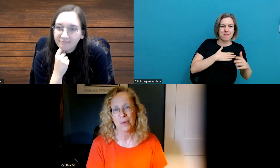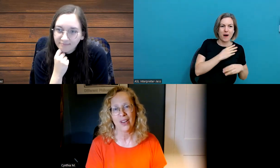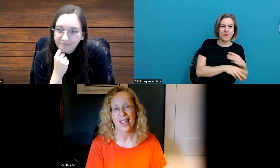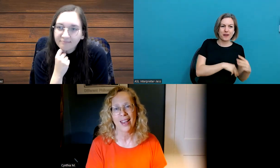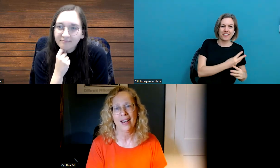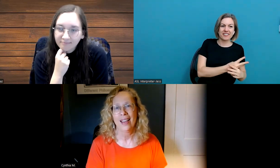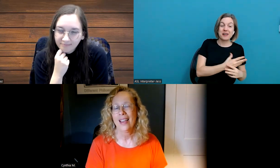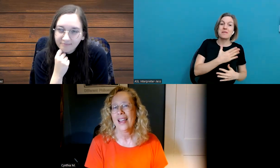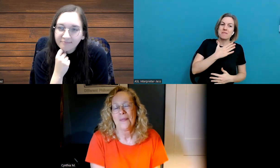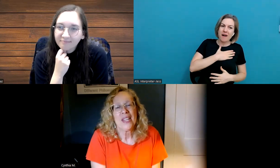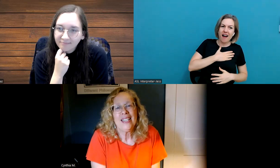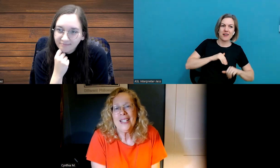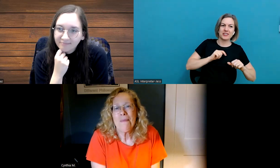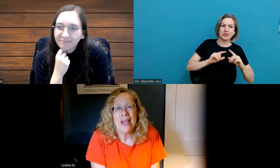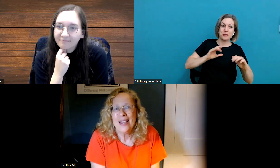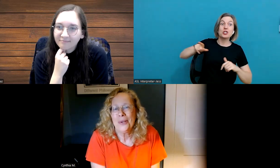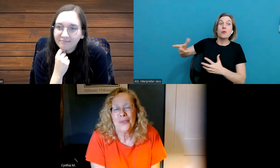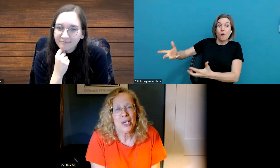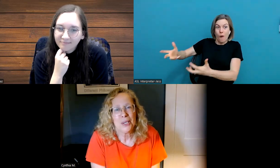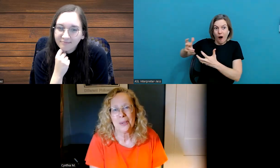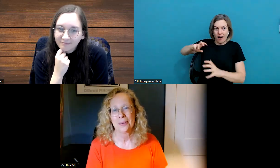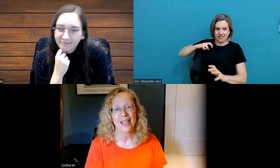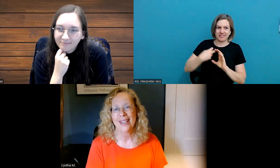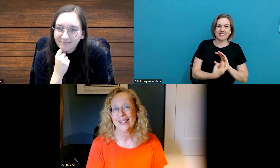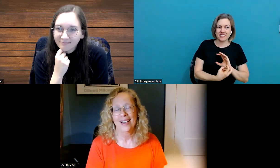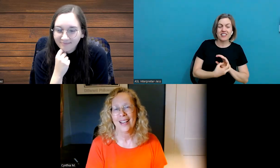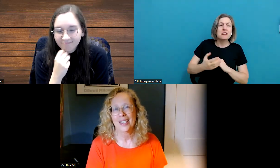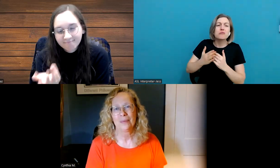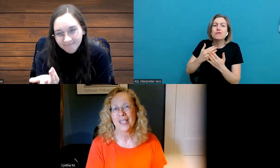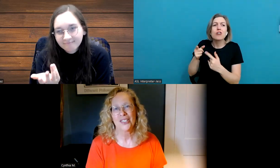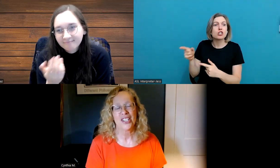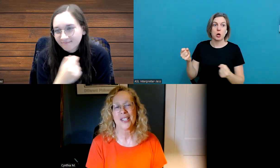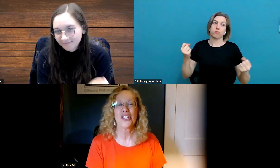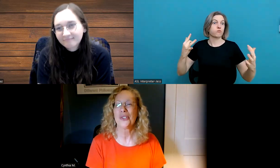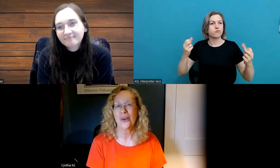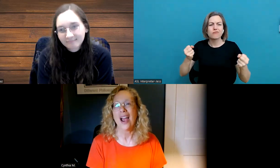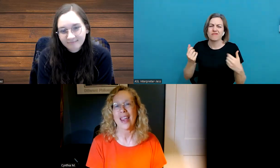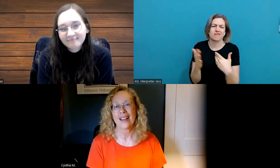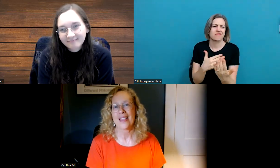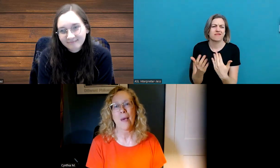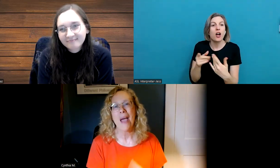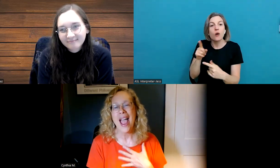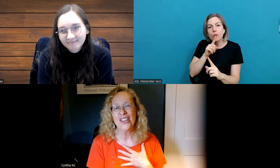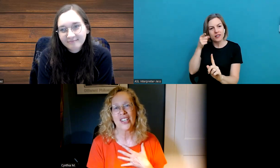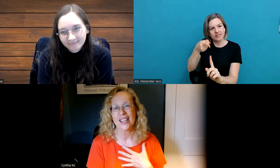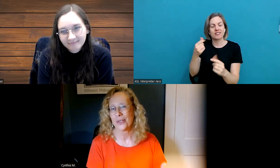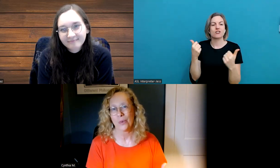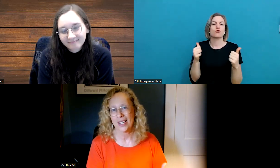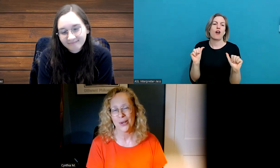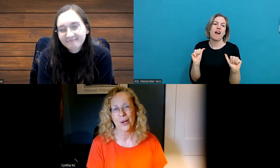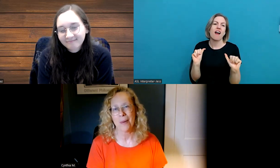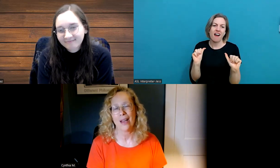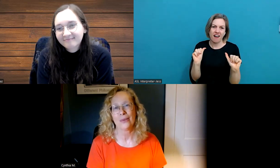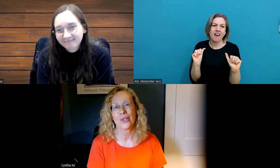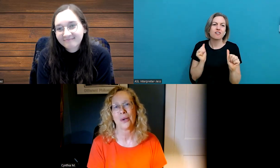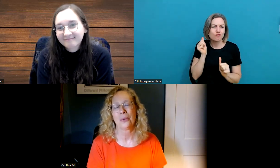to communicate. It doesn't matter if she can do it right. It's just that she's trying, and that passion is what it's